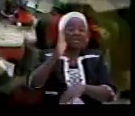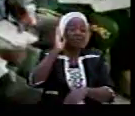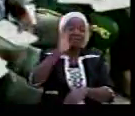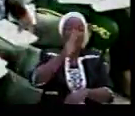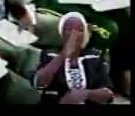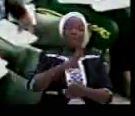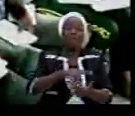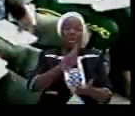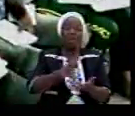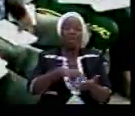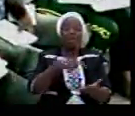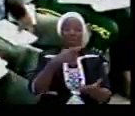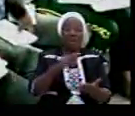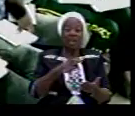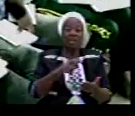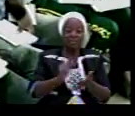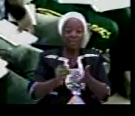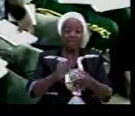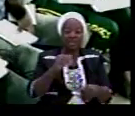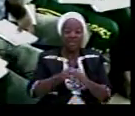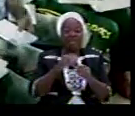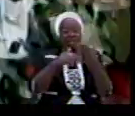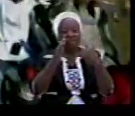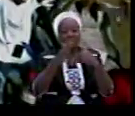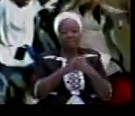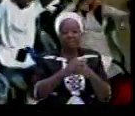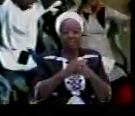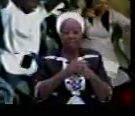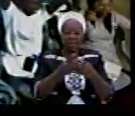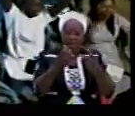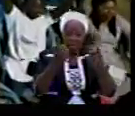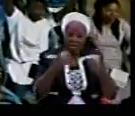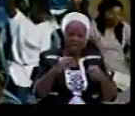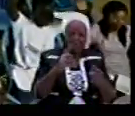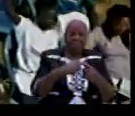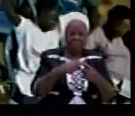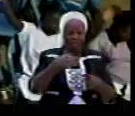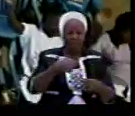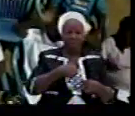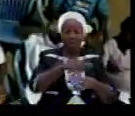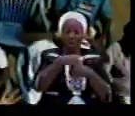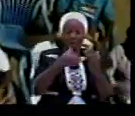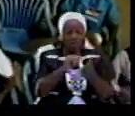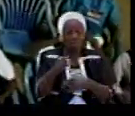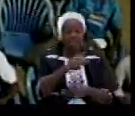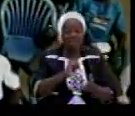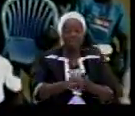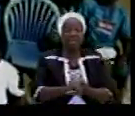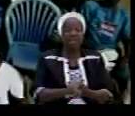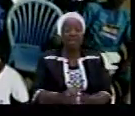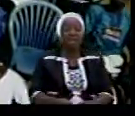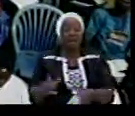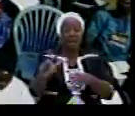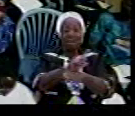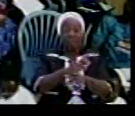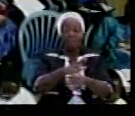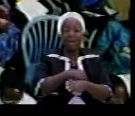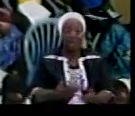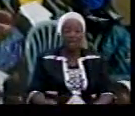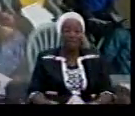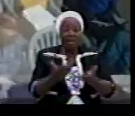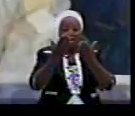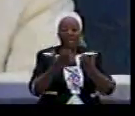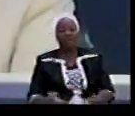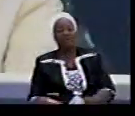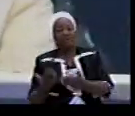registered in heaven. Come unto me, all ye that labor and are heavy laden, and I